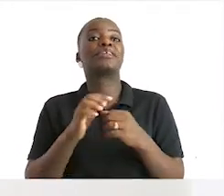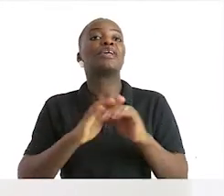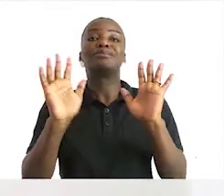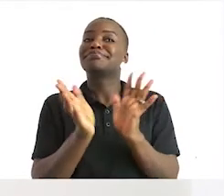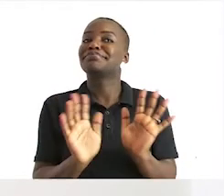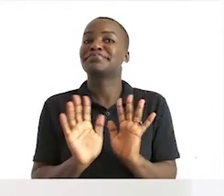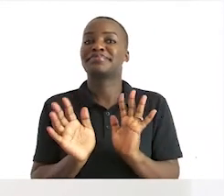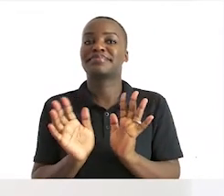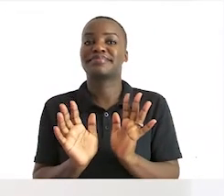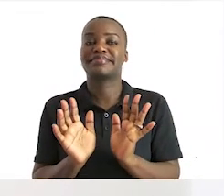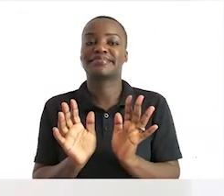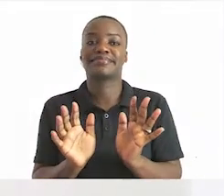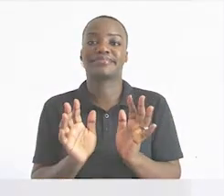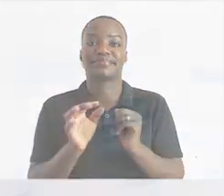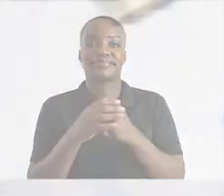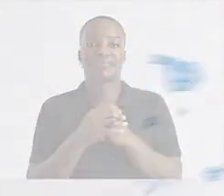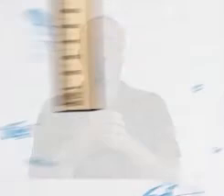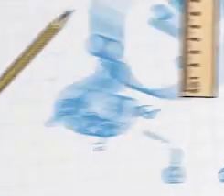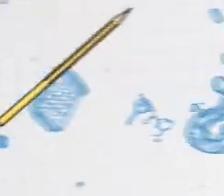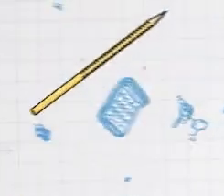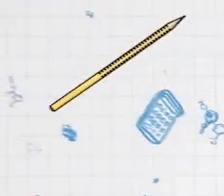say bye.